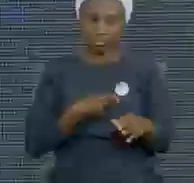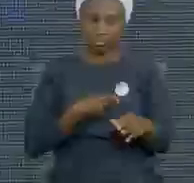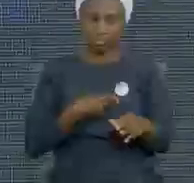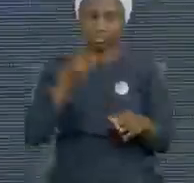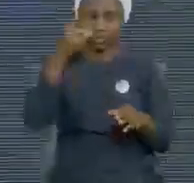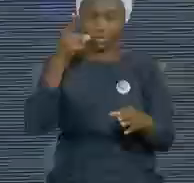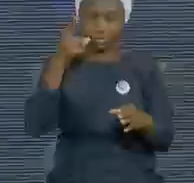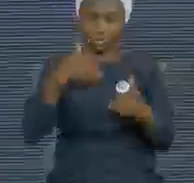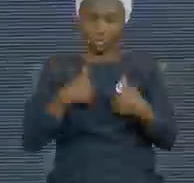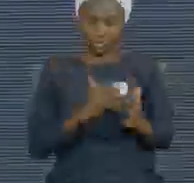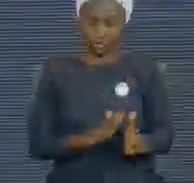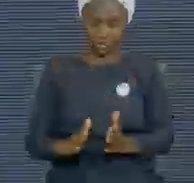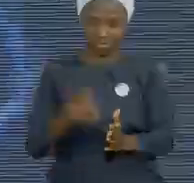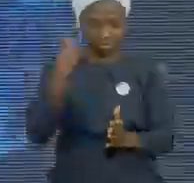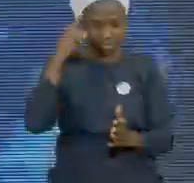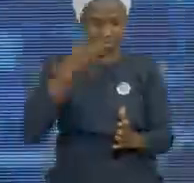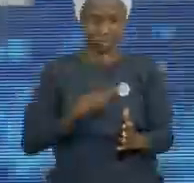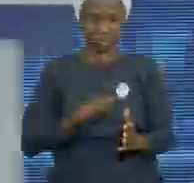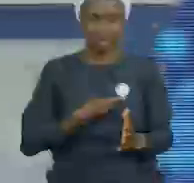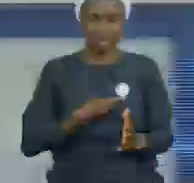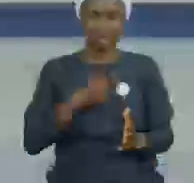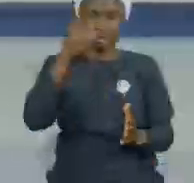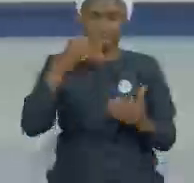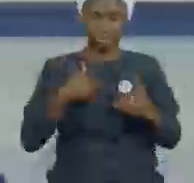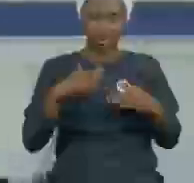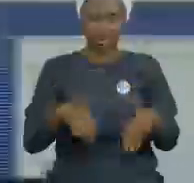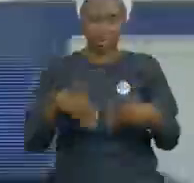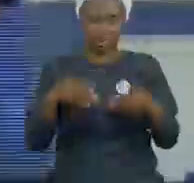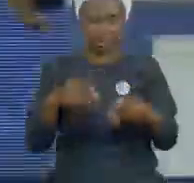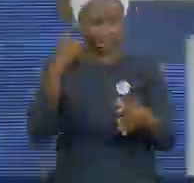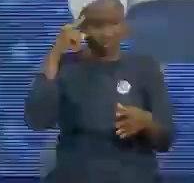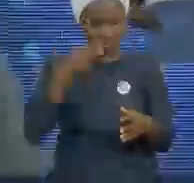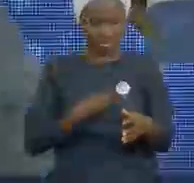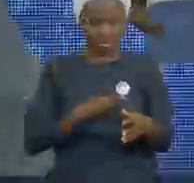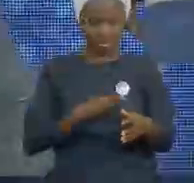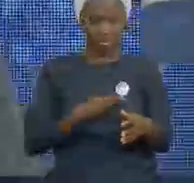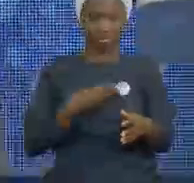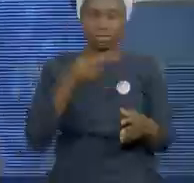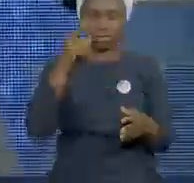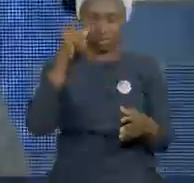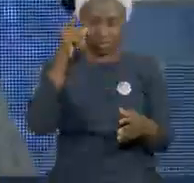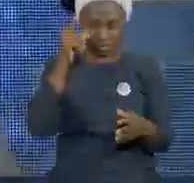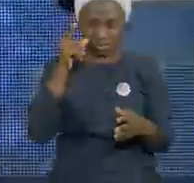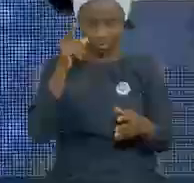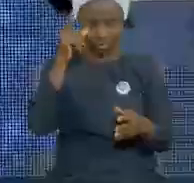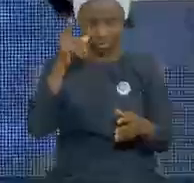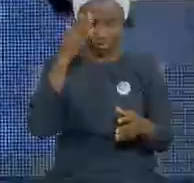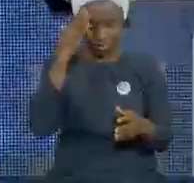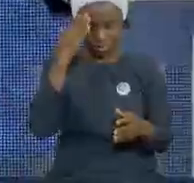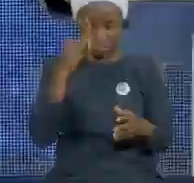planned for us. You have provided for us. You know when we'll be here on